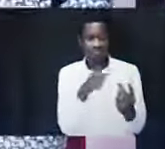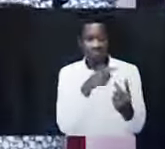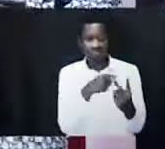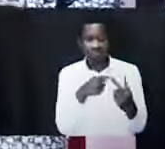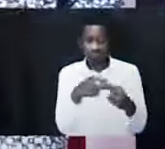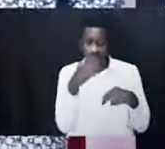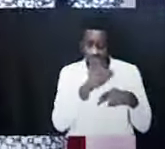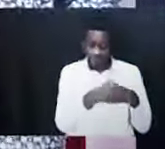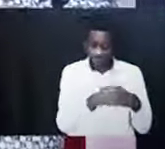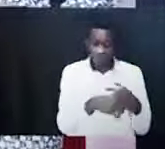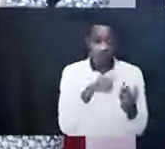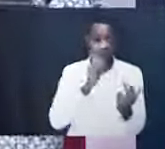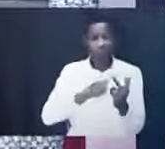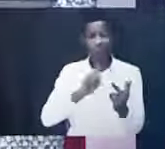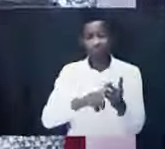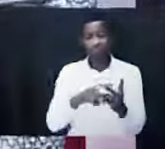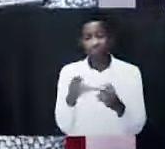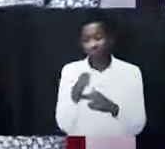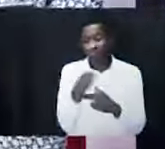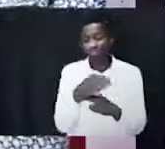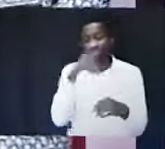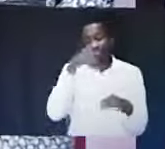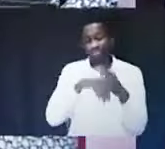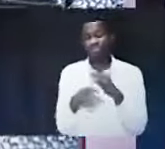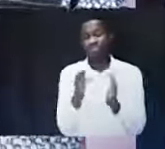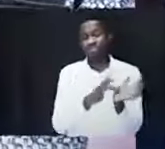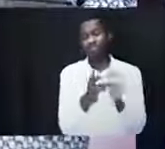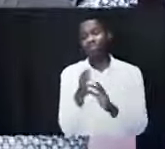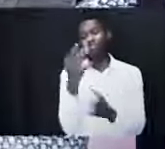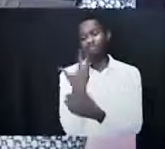We studied that Jesus' words was full of